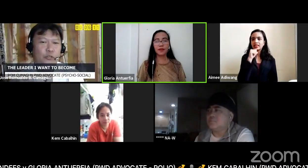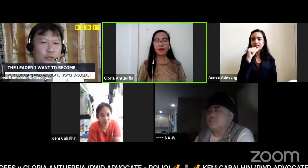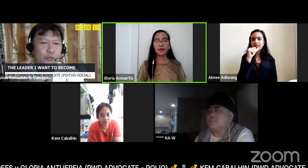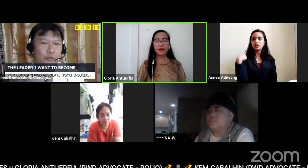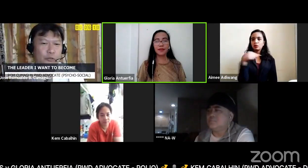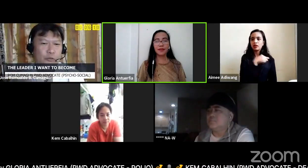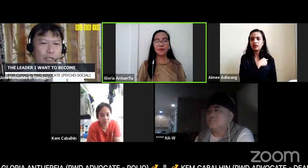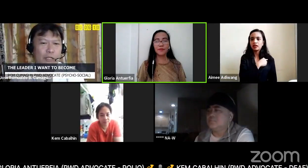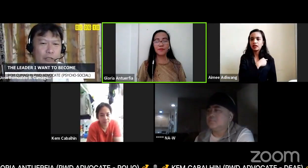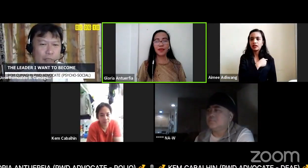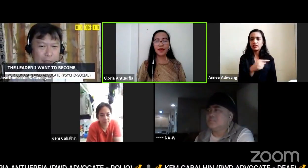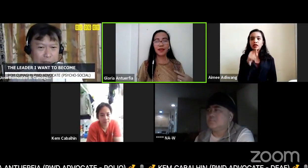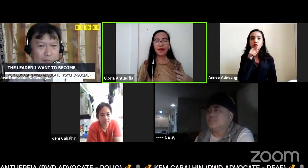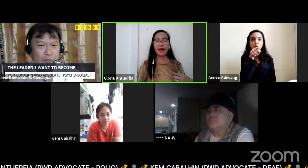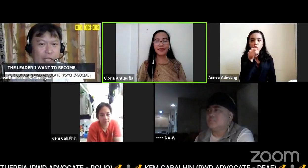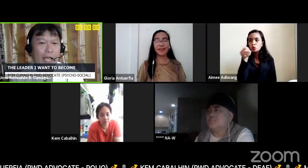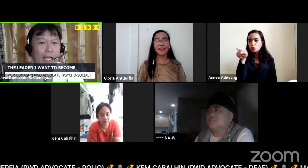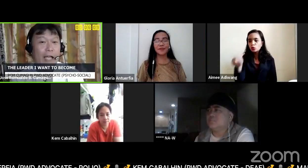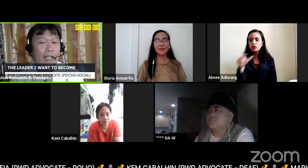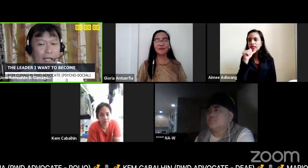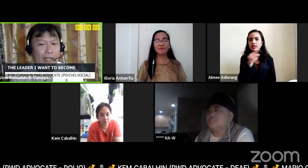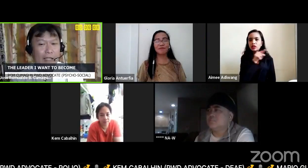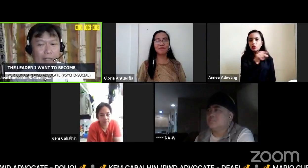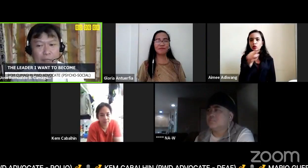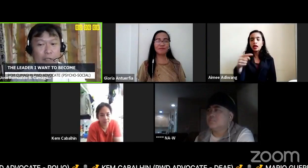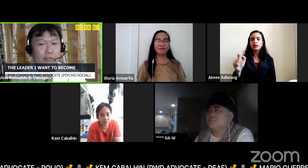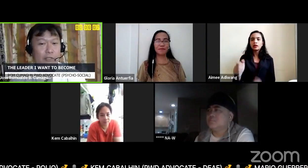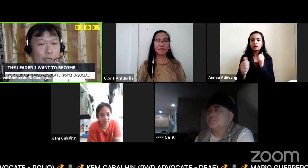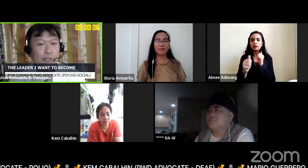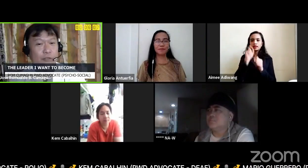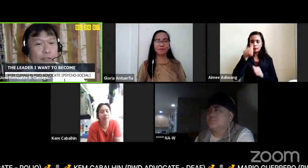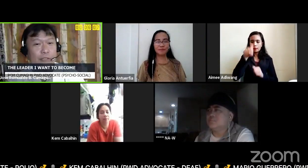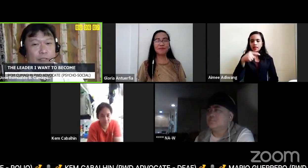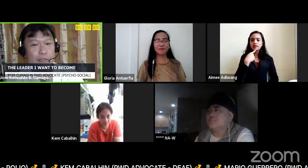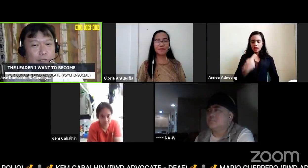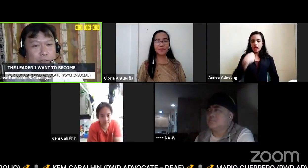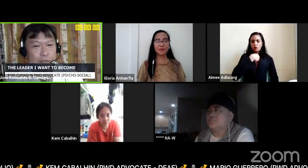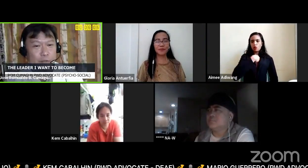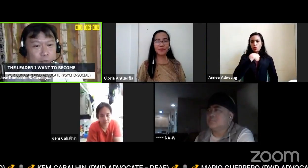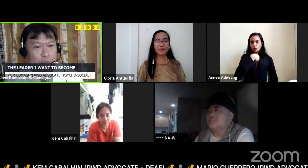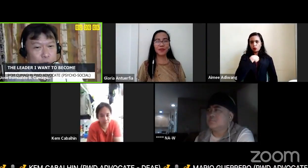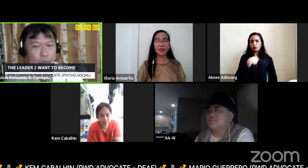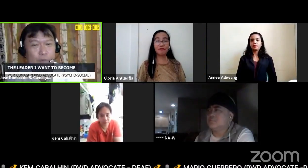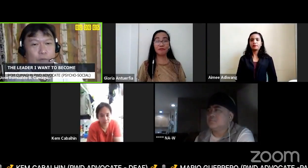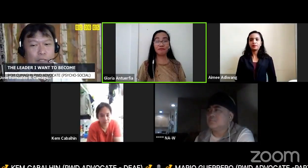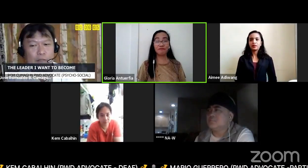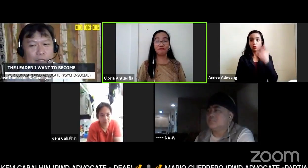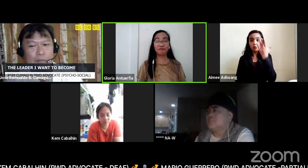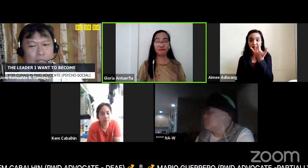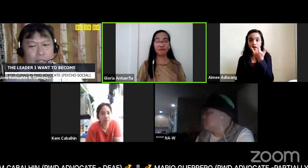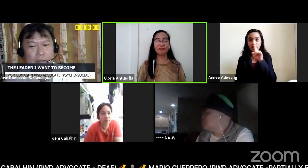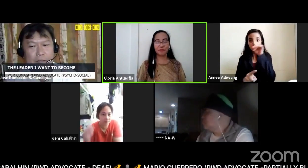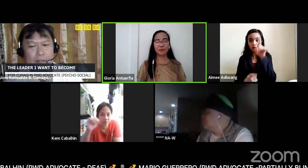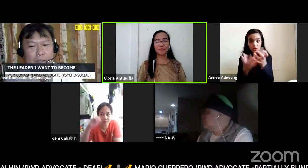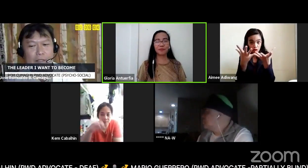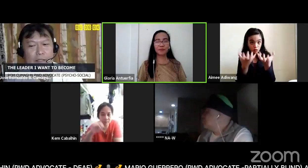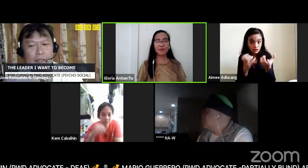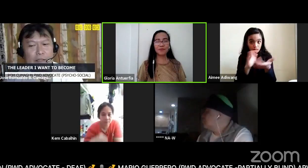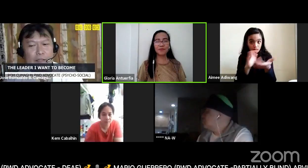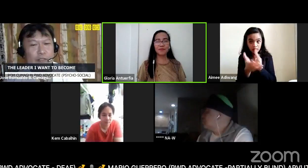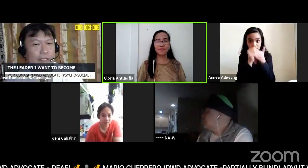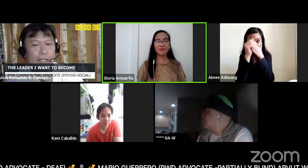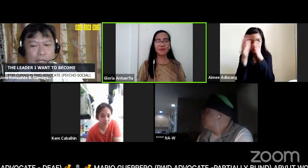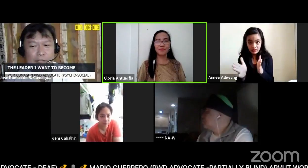view. You're saying you. You have to say I, because the question is, do you want to become a